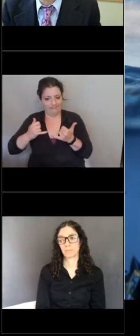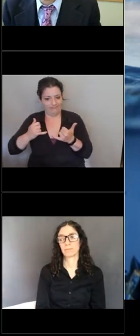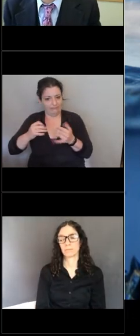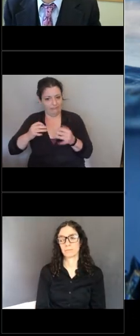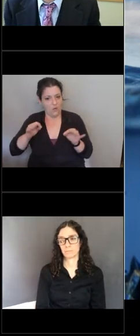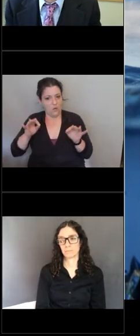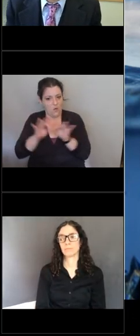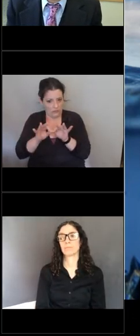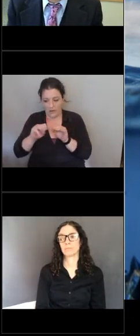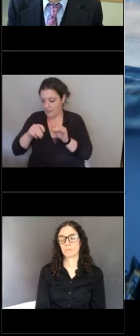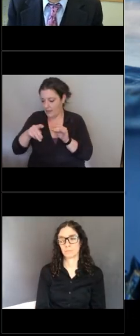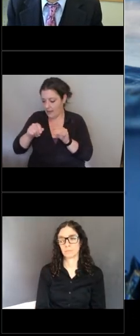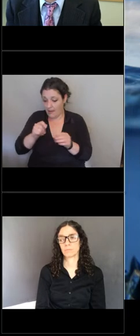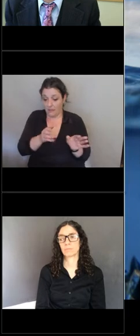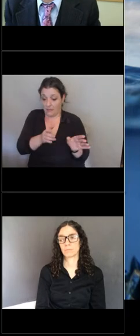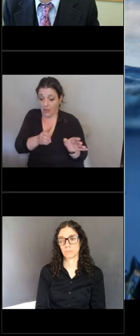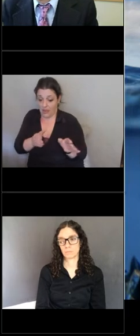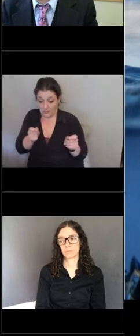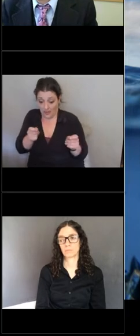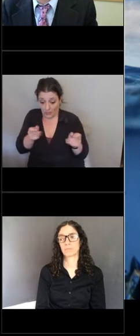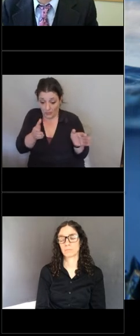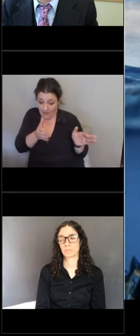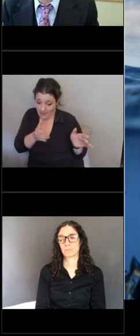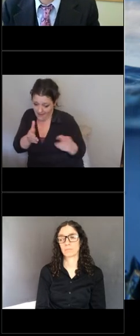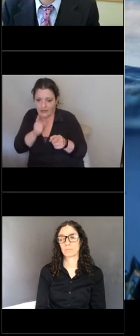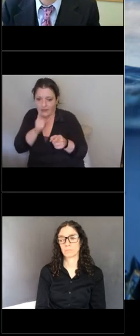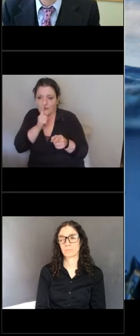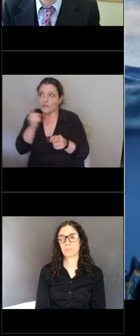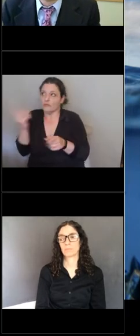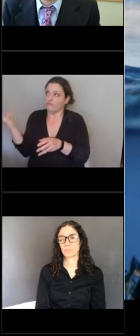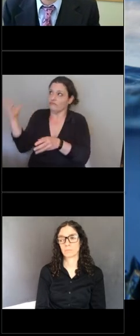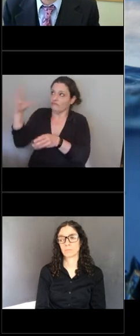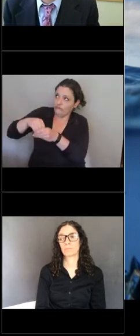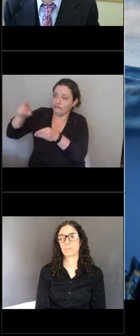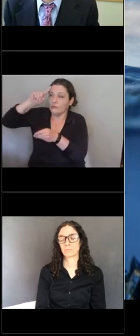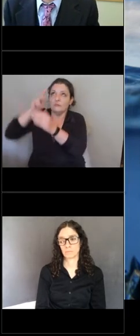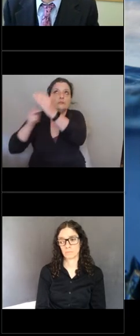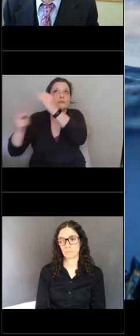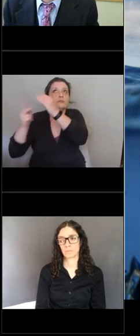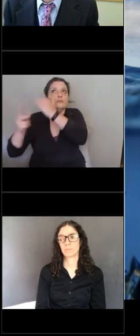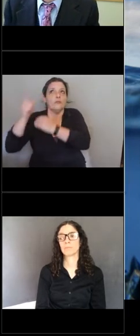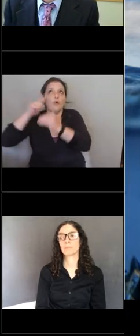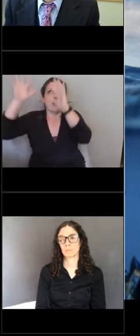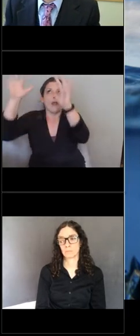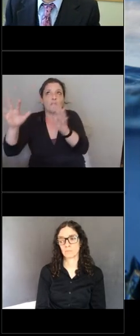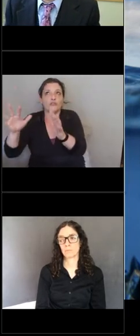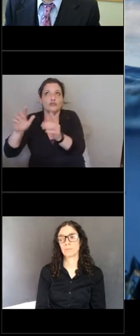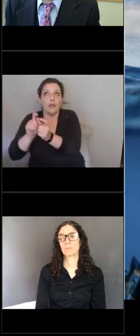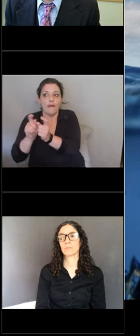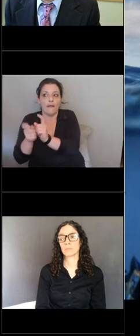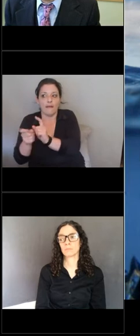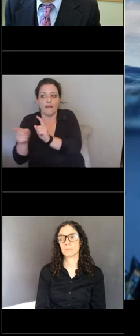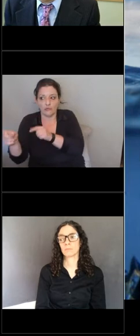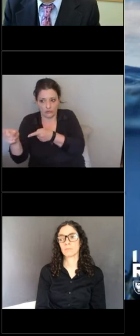management plans to be able to adapt and, if need be, mitigate these negative consequences that they are facing.